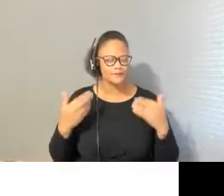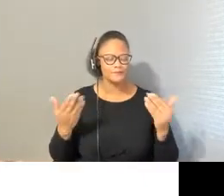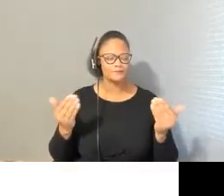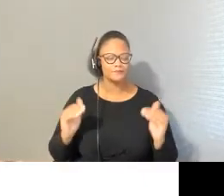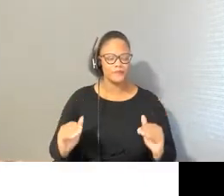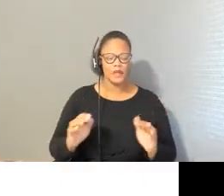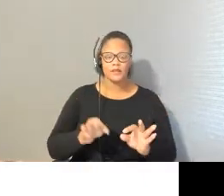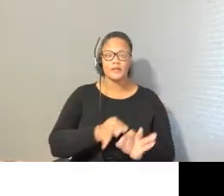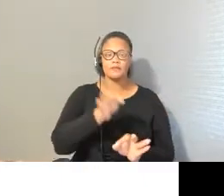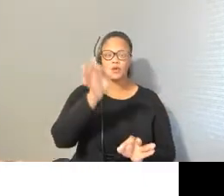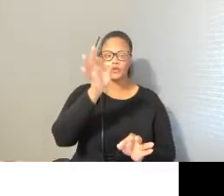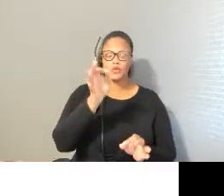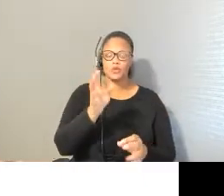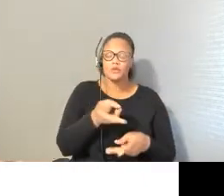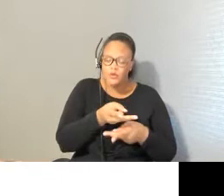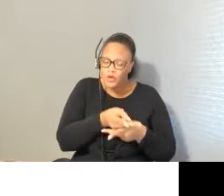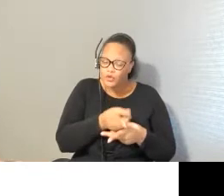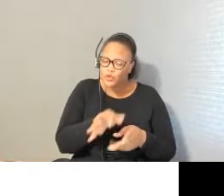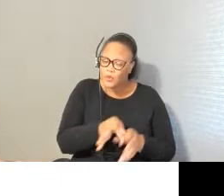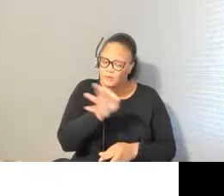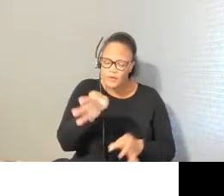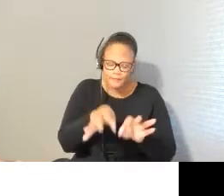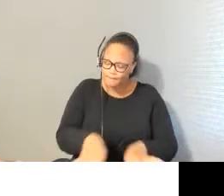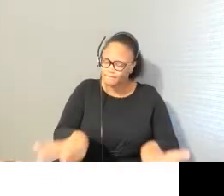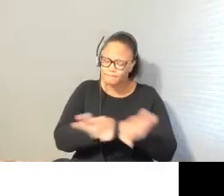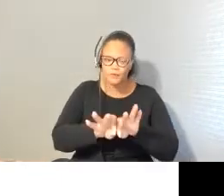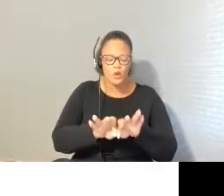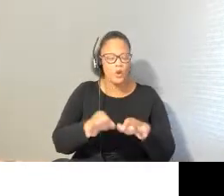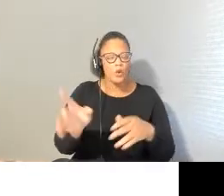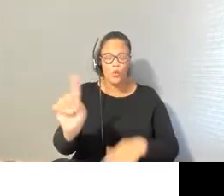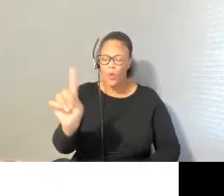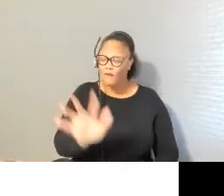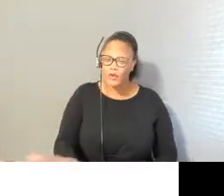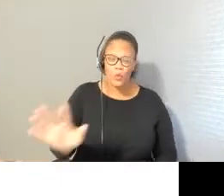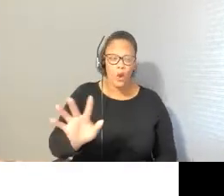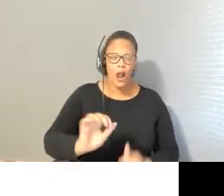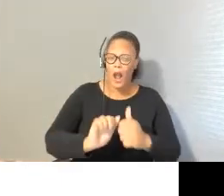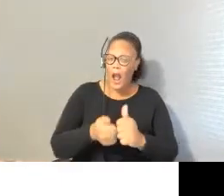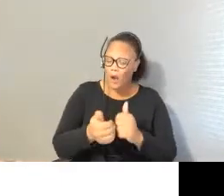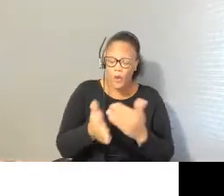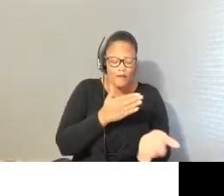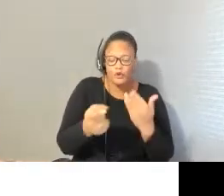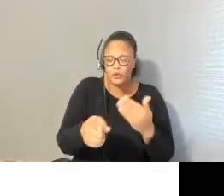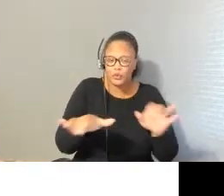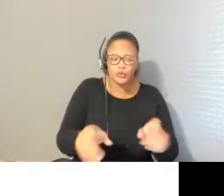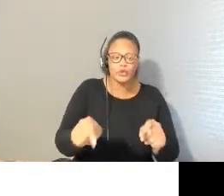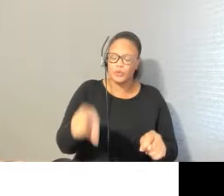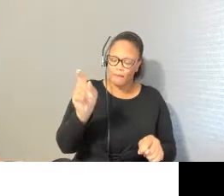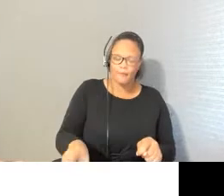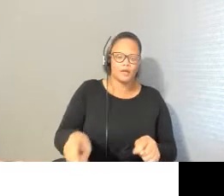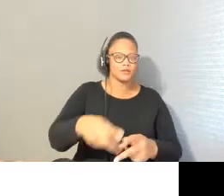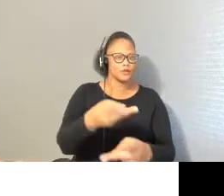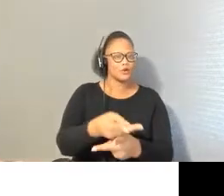critical. Wherever you are, however you do it, you got to nurture your spirit,